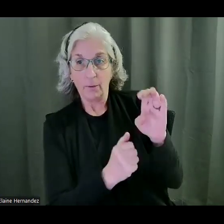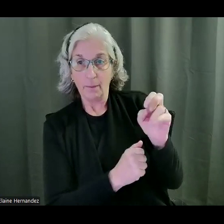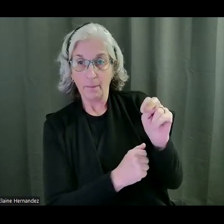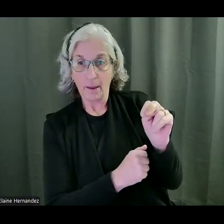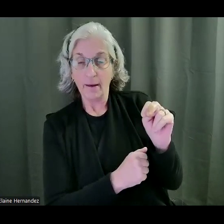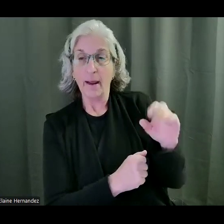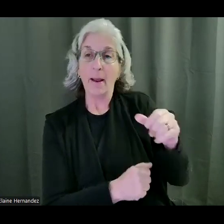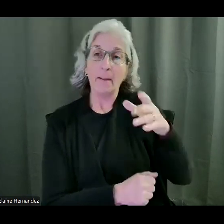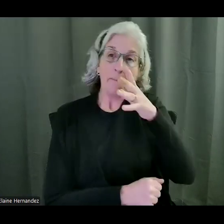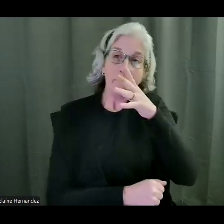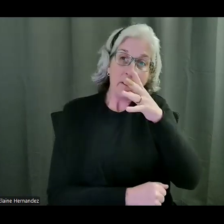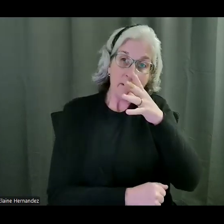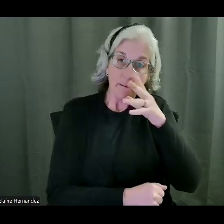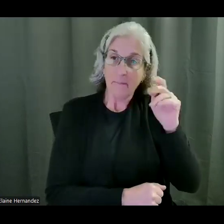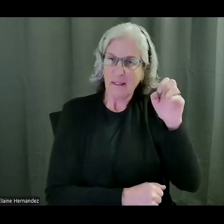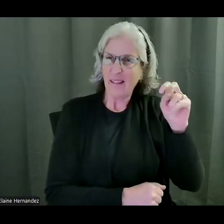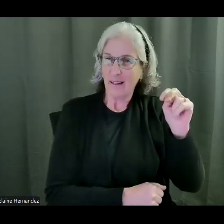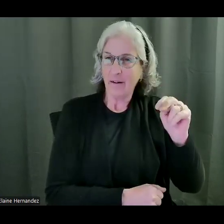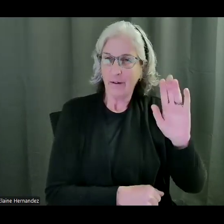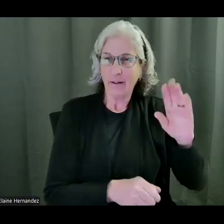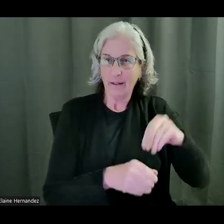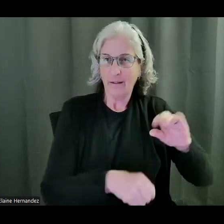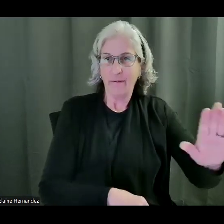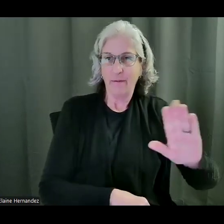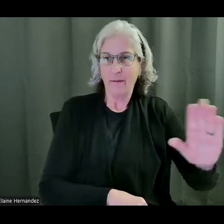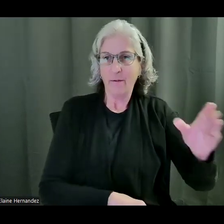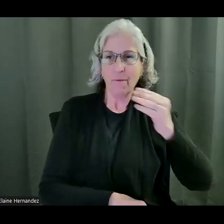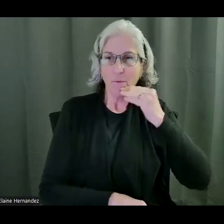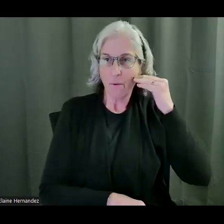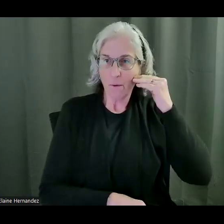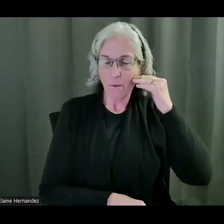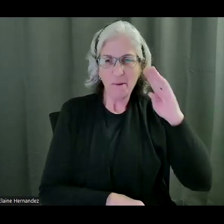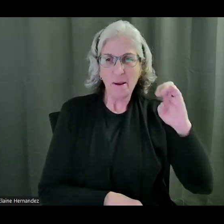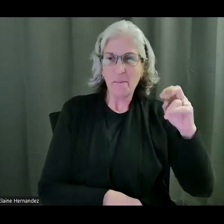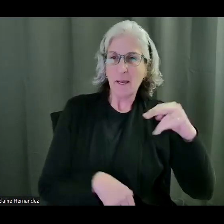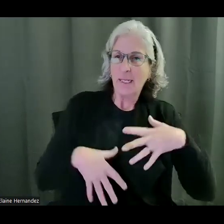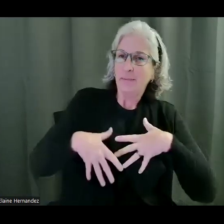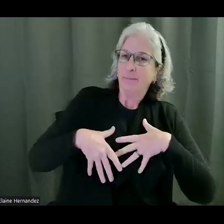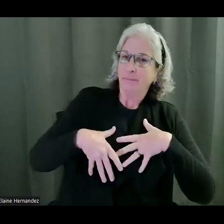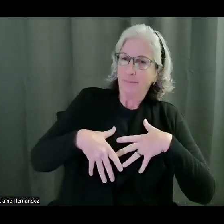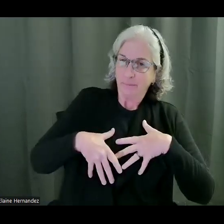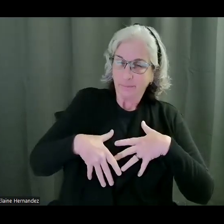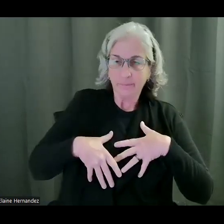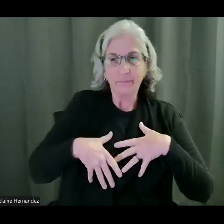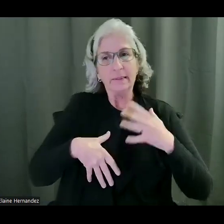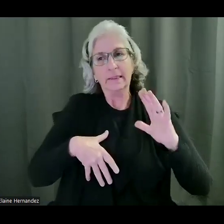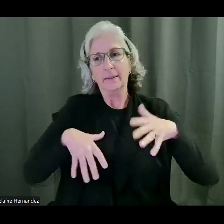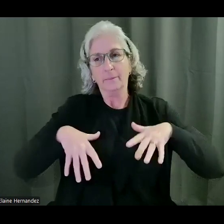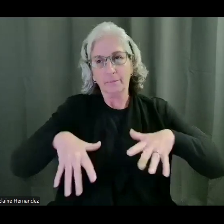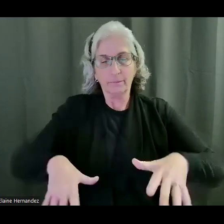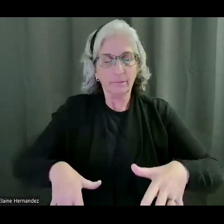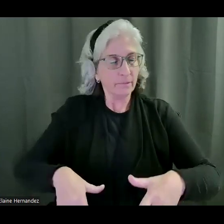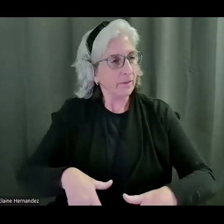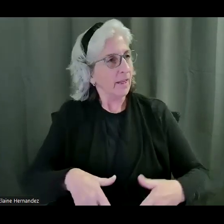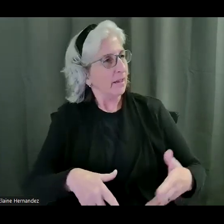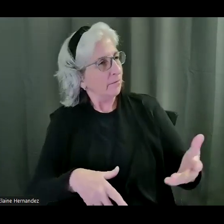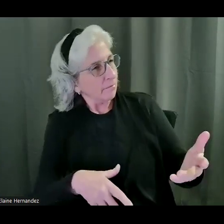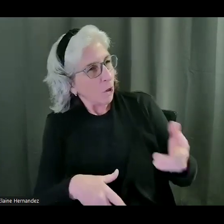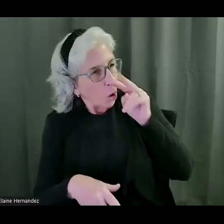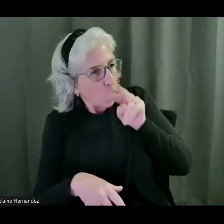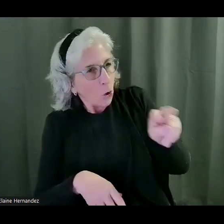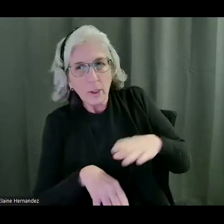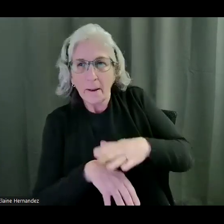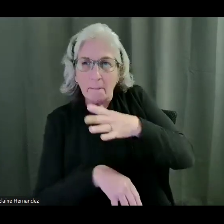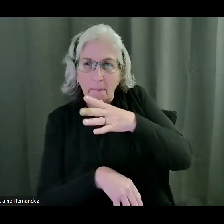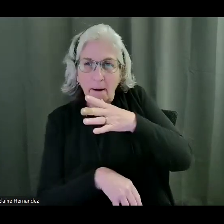as anxious and reserved during the meeting, providing limited verbal answers and deferring to his mother often for more